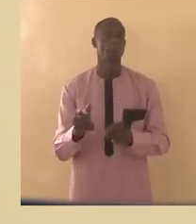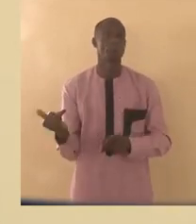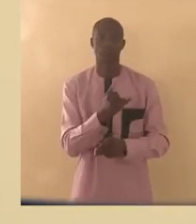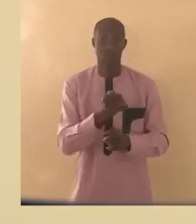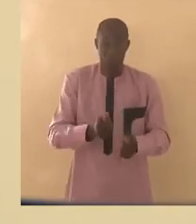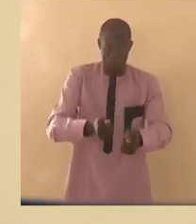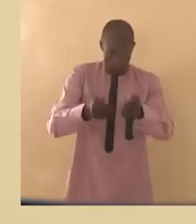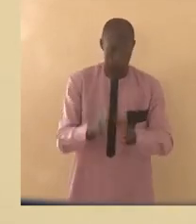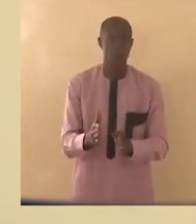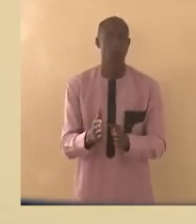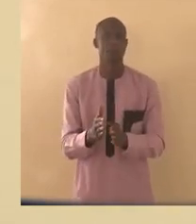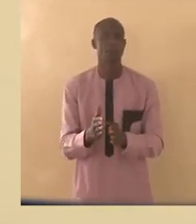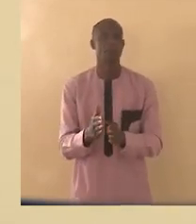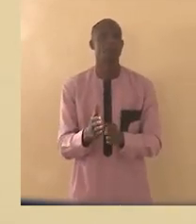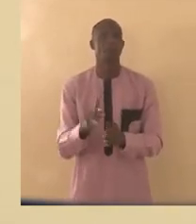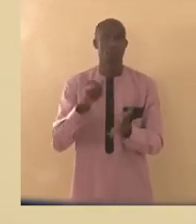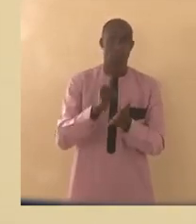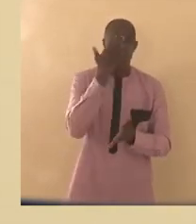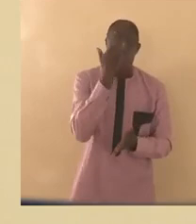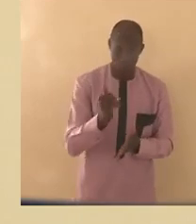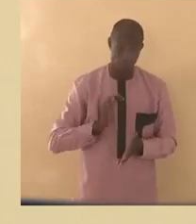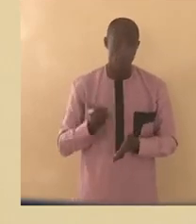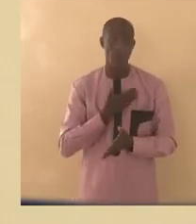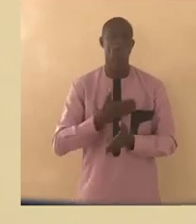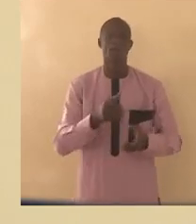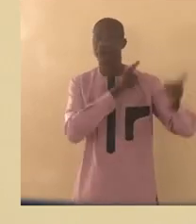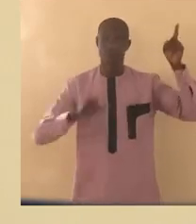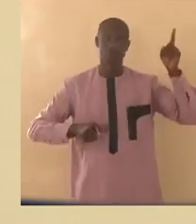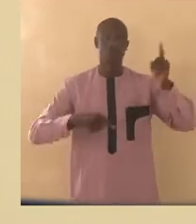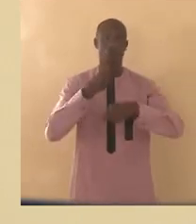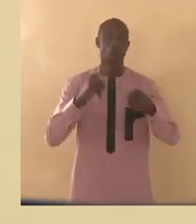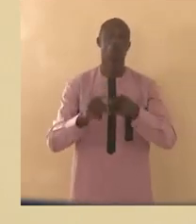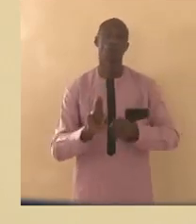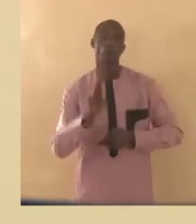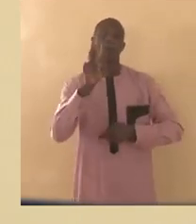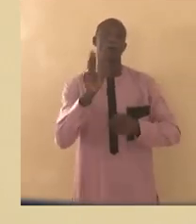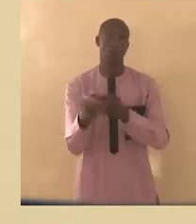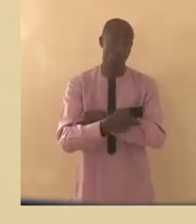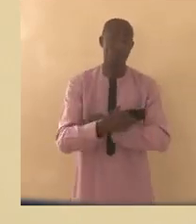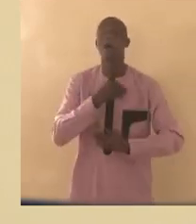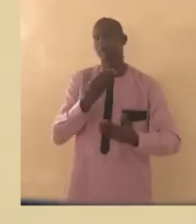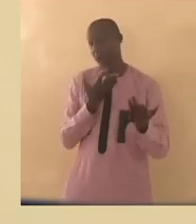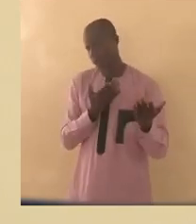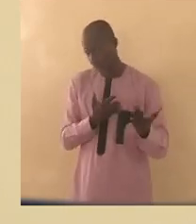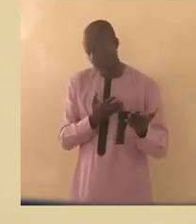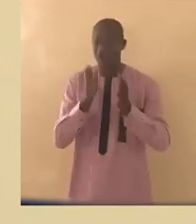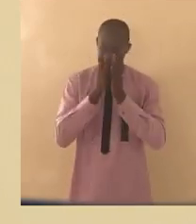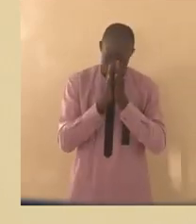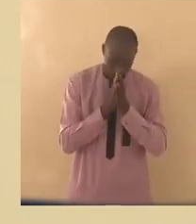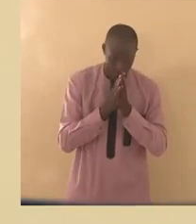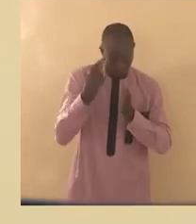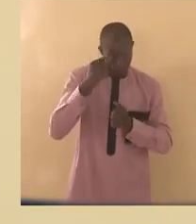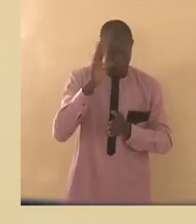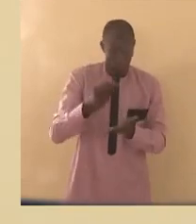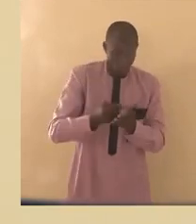the apostles, I imagine, that is why our blessed Lord said they should go to the upper room and wait, pray,